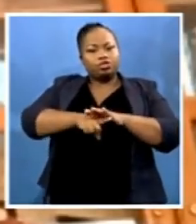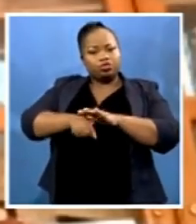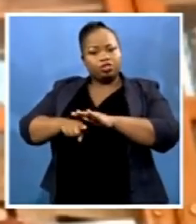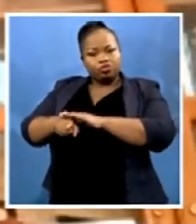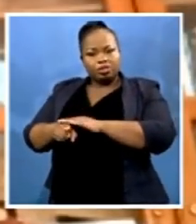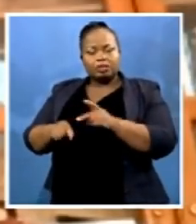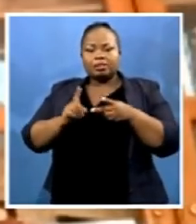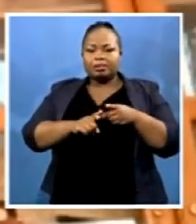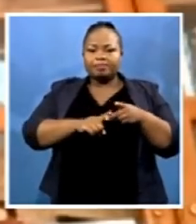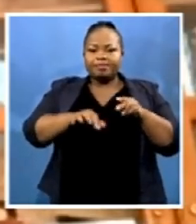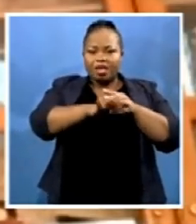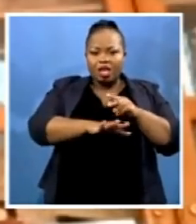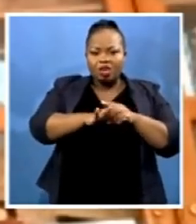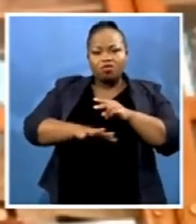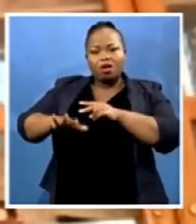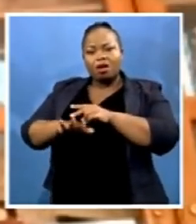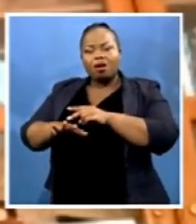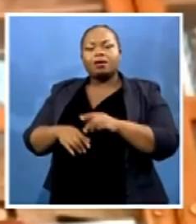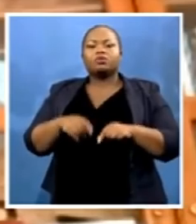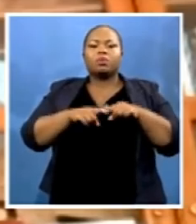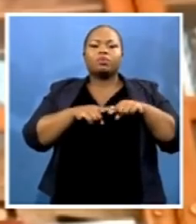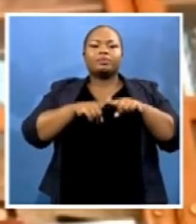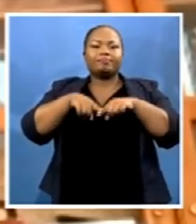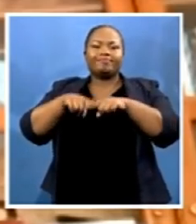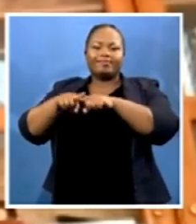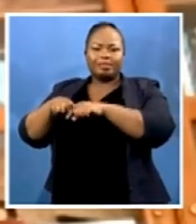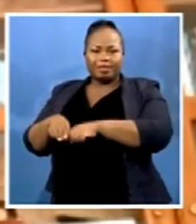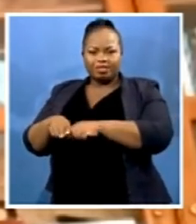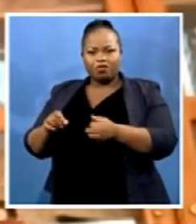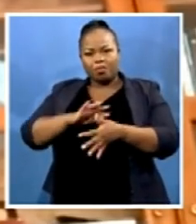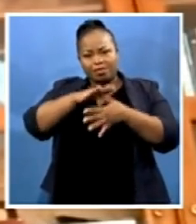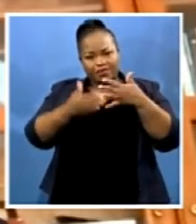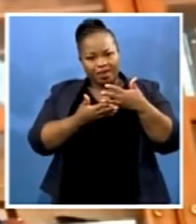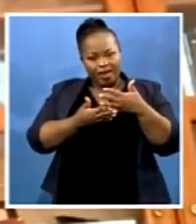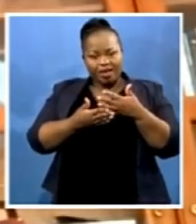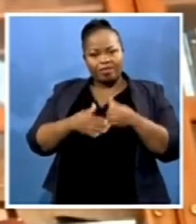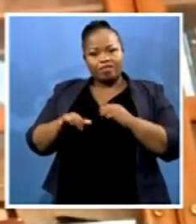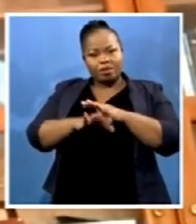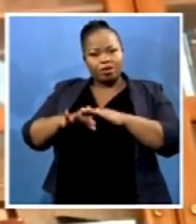going to be balancing out of these 5 alert areas that we have indicated. Thank you.